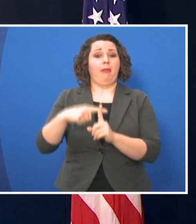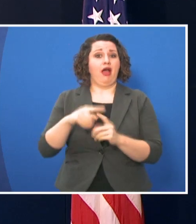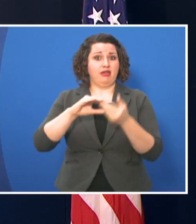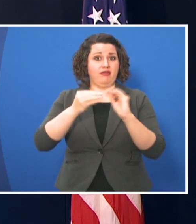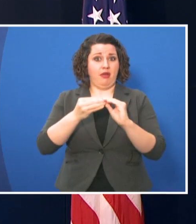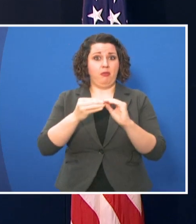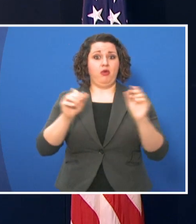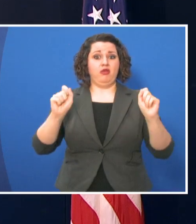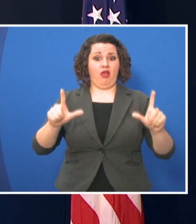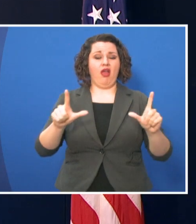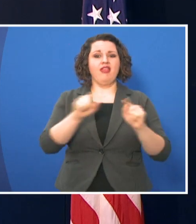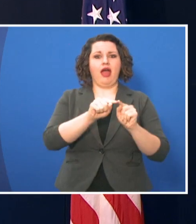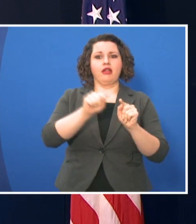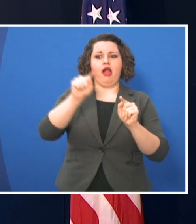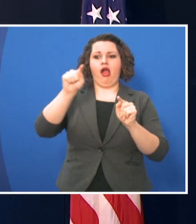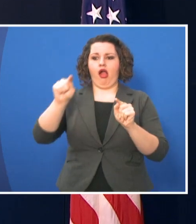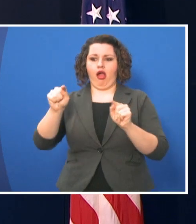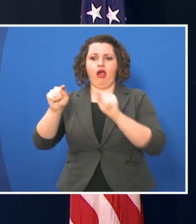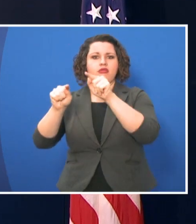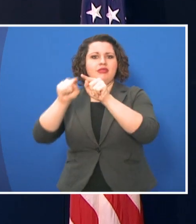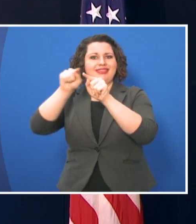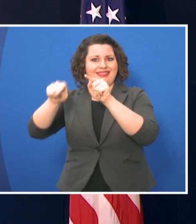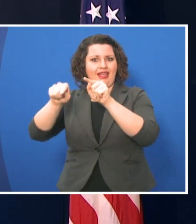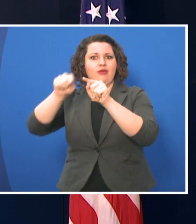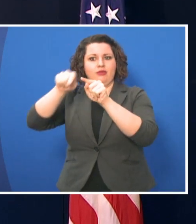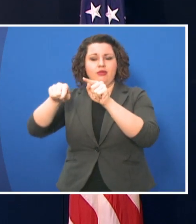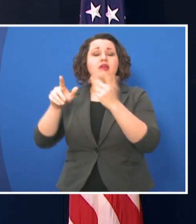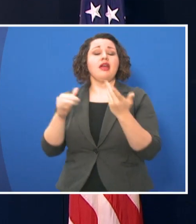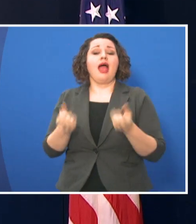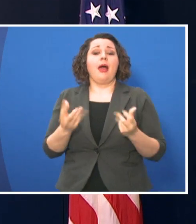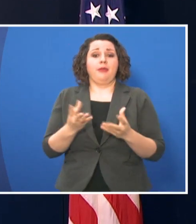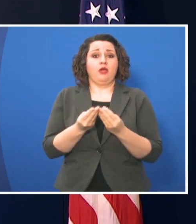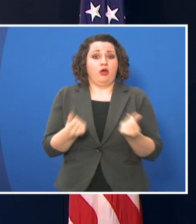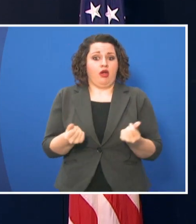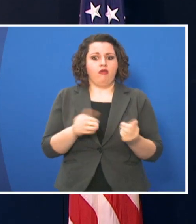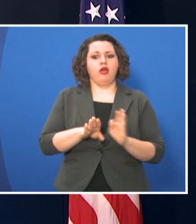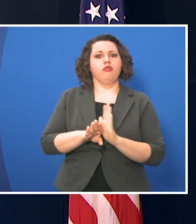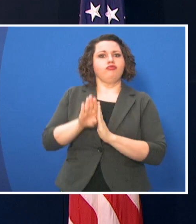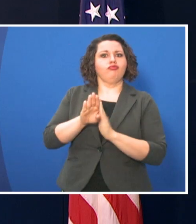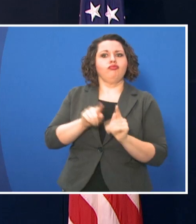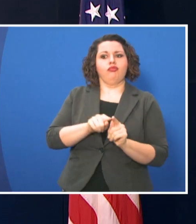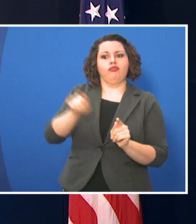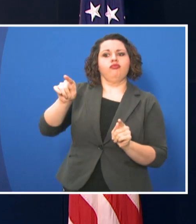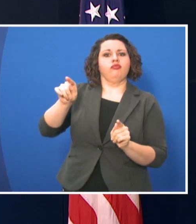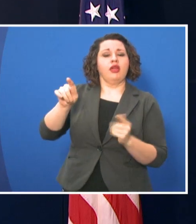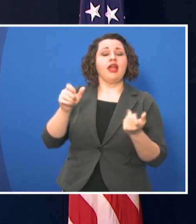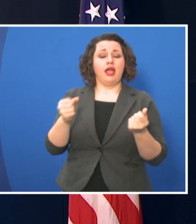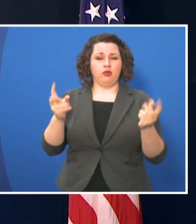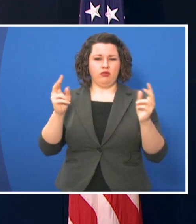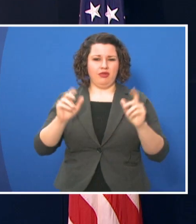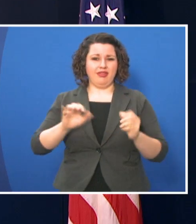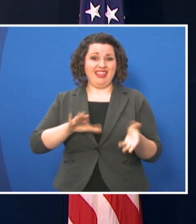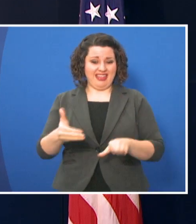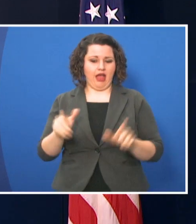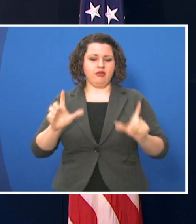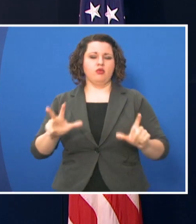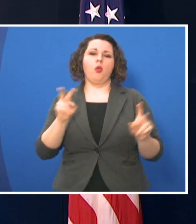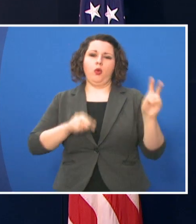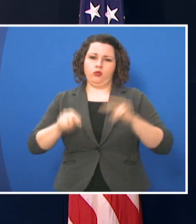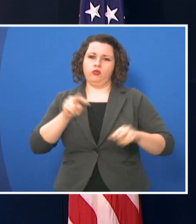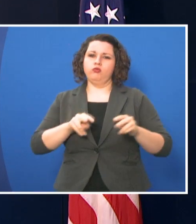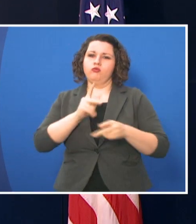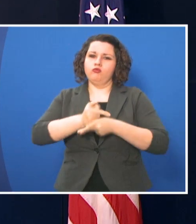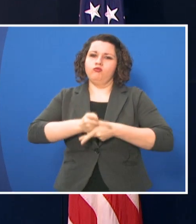is trending down, total recovered continues to trend up, and we are closely monitoring trends in